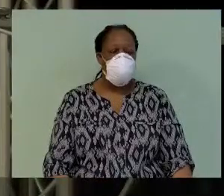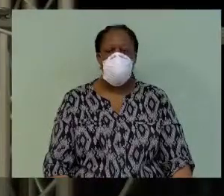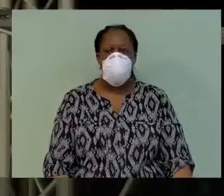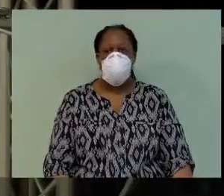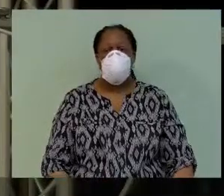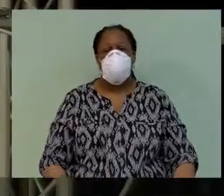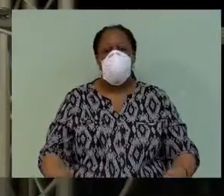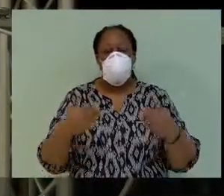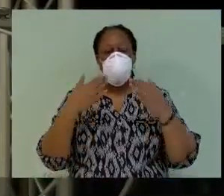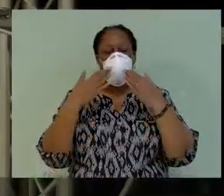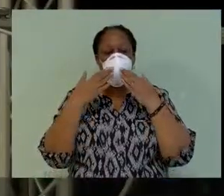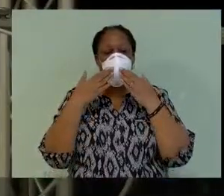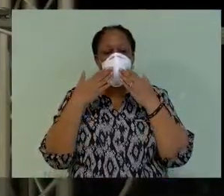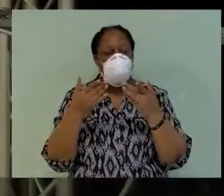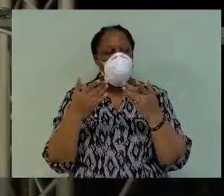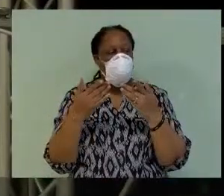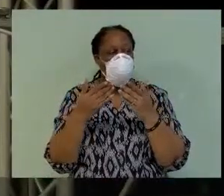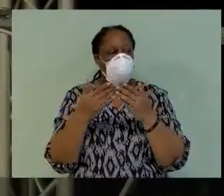Thank you.